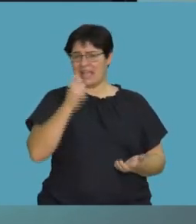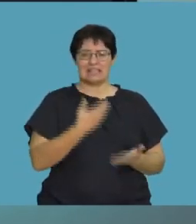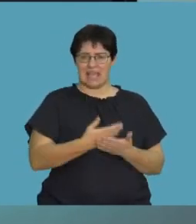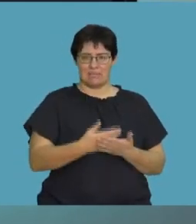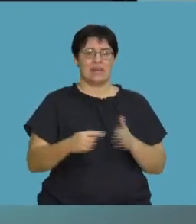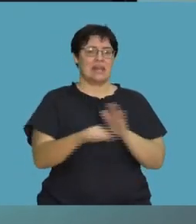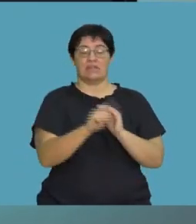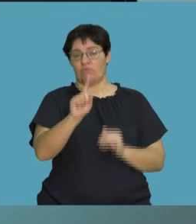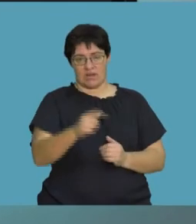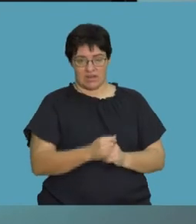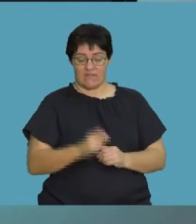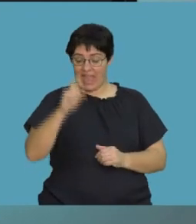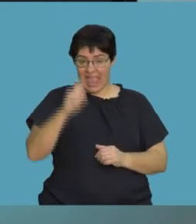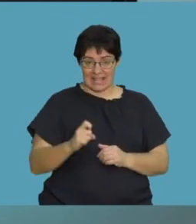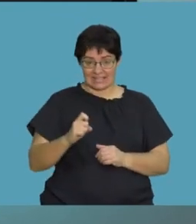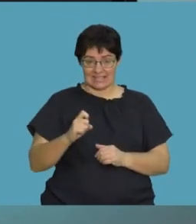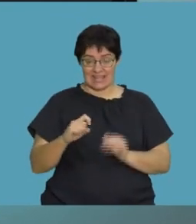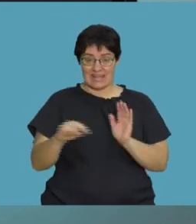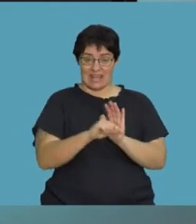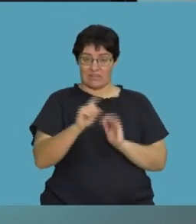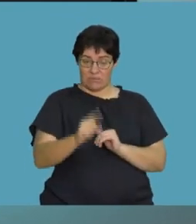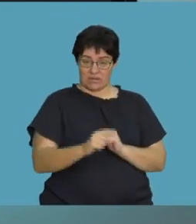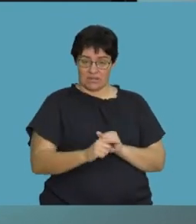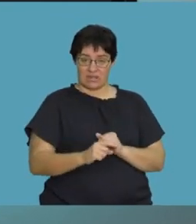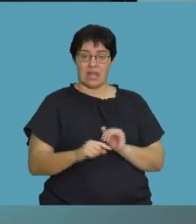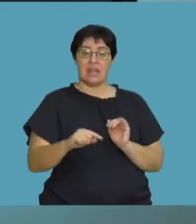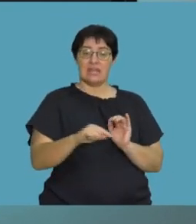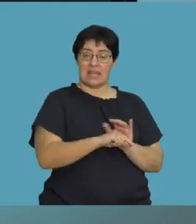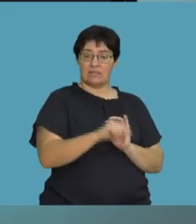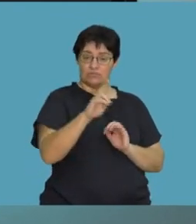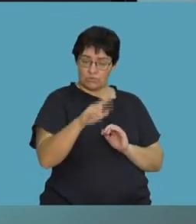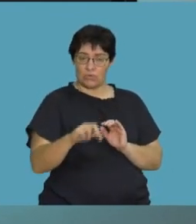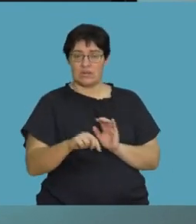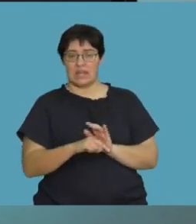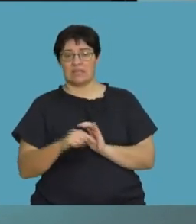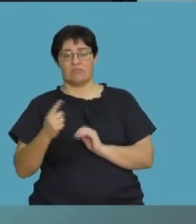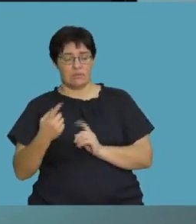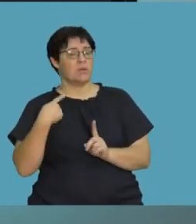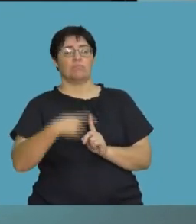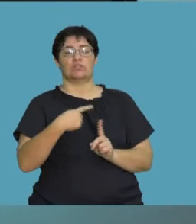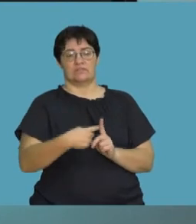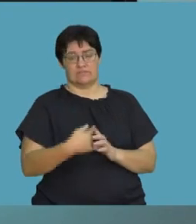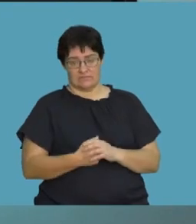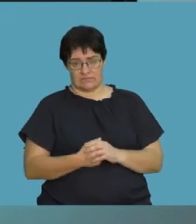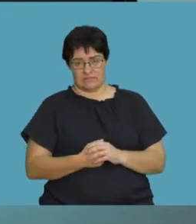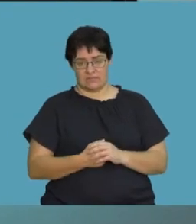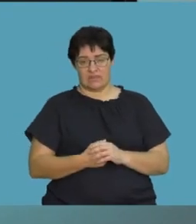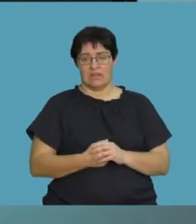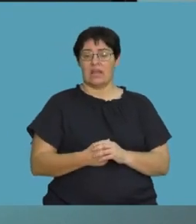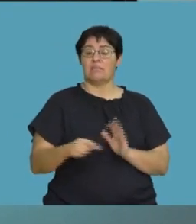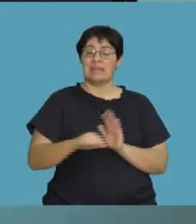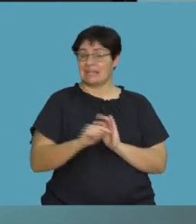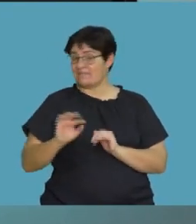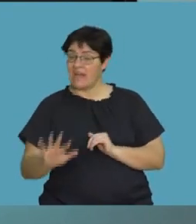be negative 1. If x is negative 1, negative 2 by negative 1 will be a positive number. X can be negative